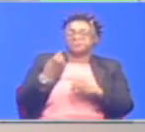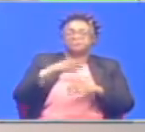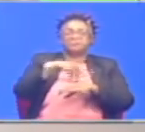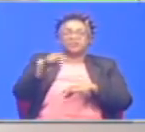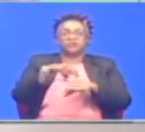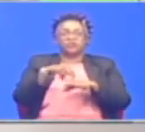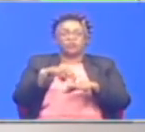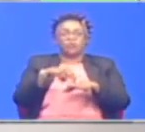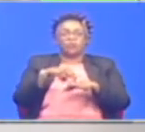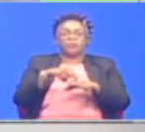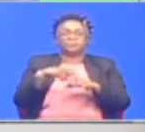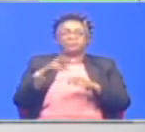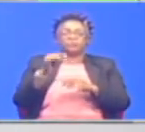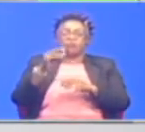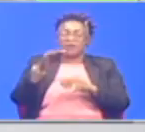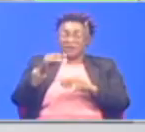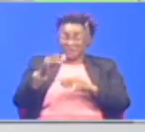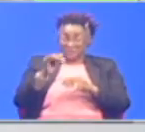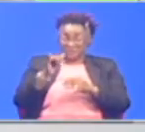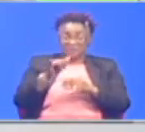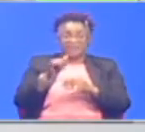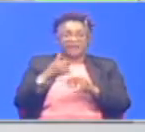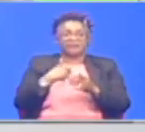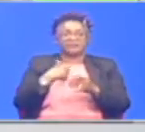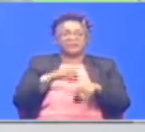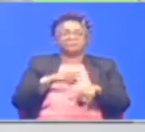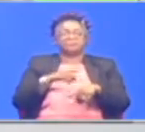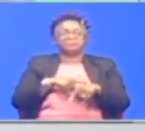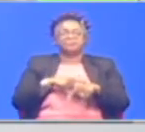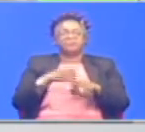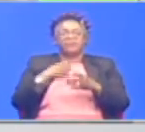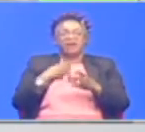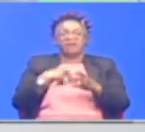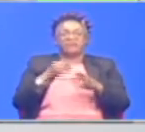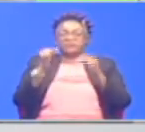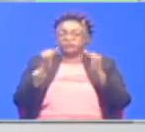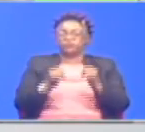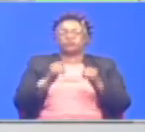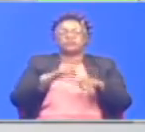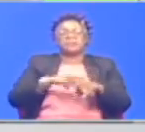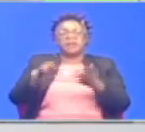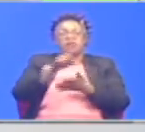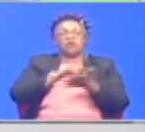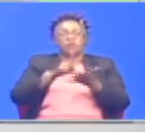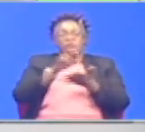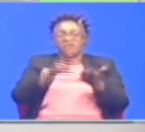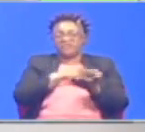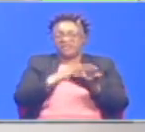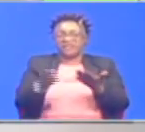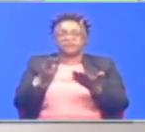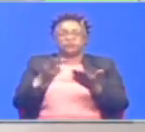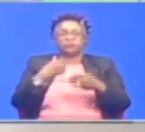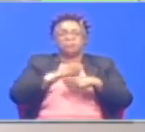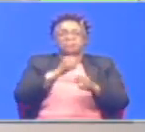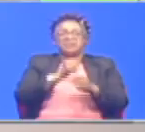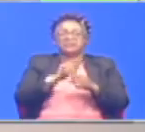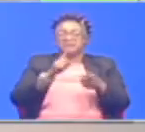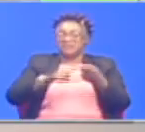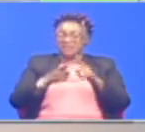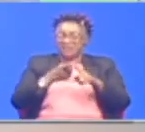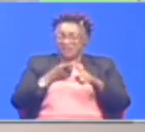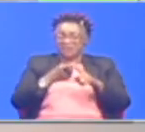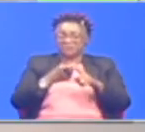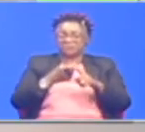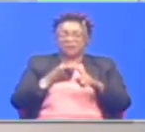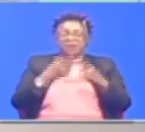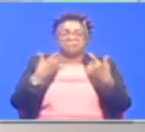Super League side Murang'a Seal FC, who unveiled a brand new pitch after the local government's failure to develop a standard playing field in